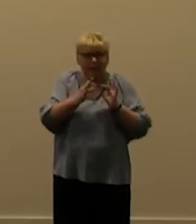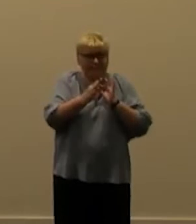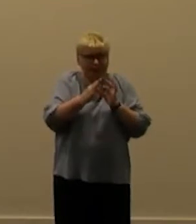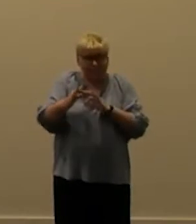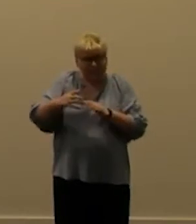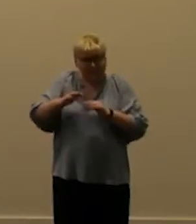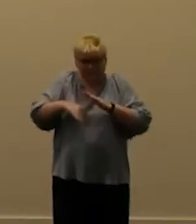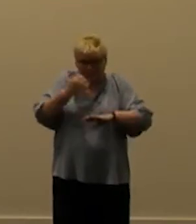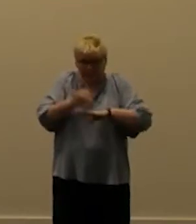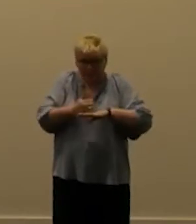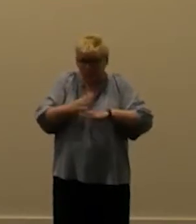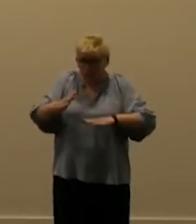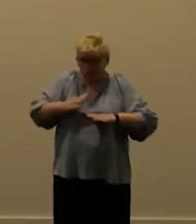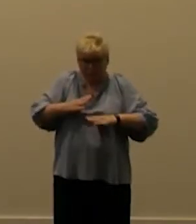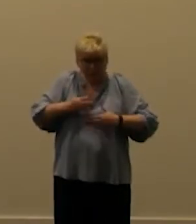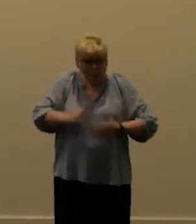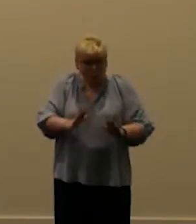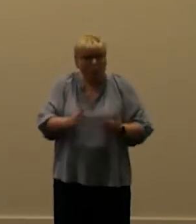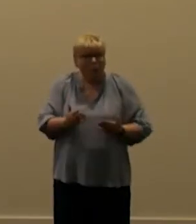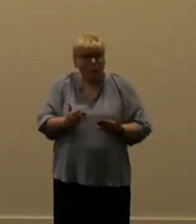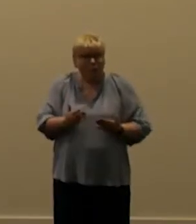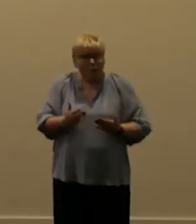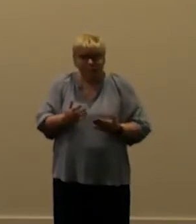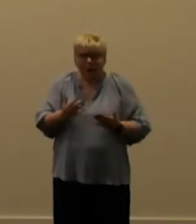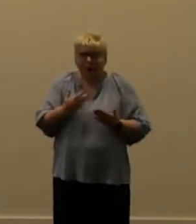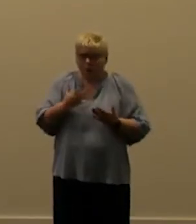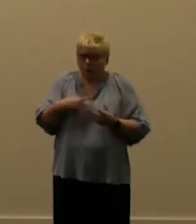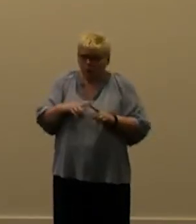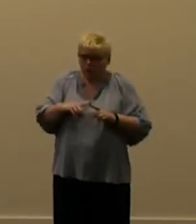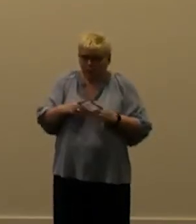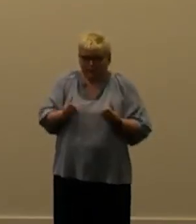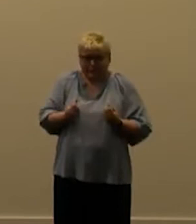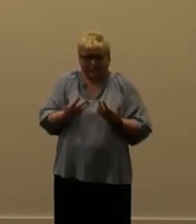up. It's going to rock and roll and basically get us to a point where we apply it to staging.